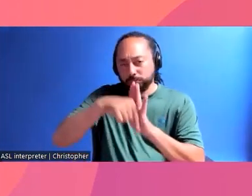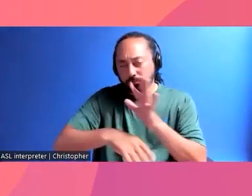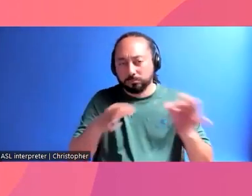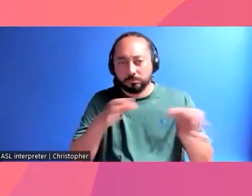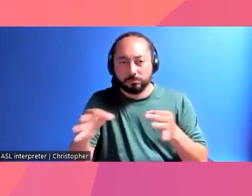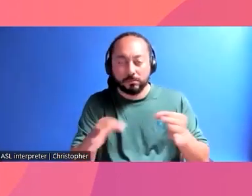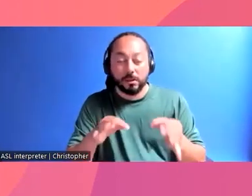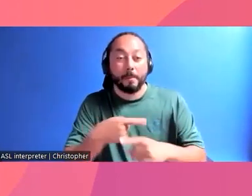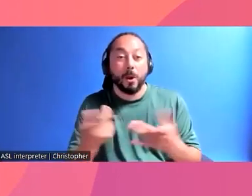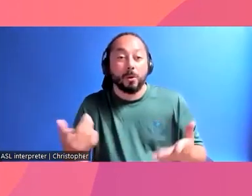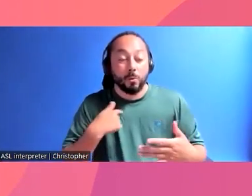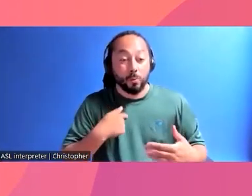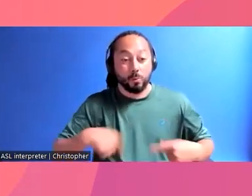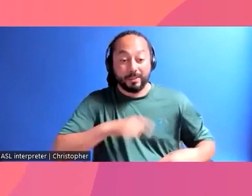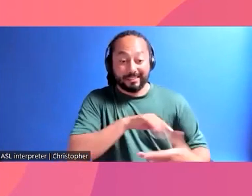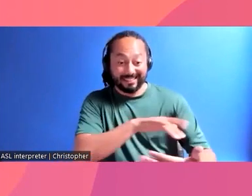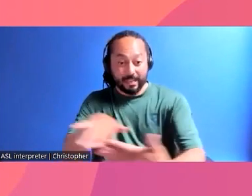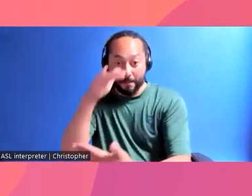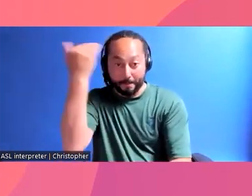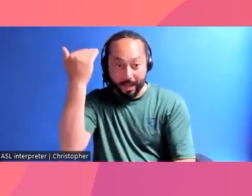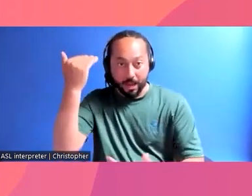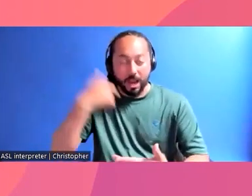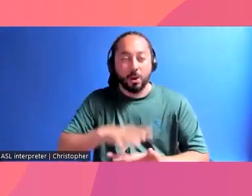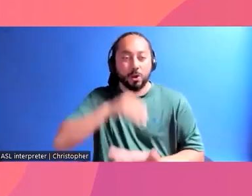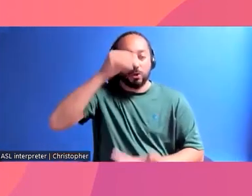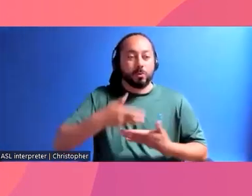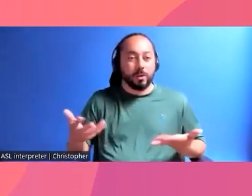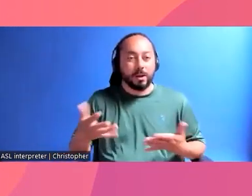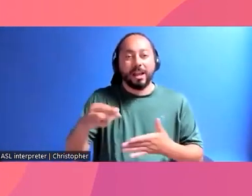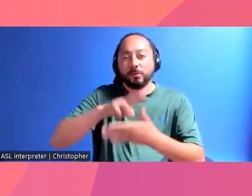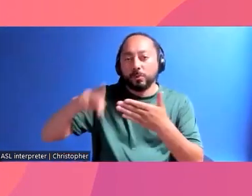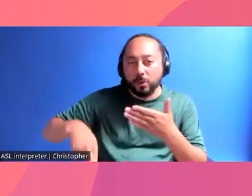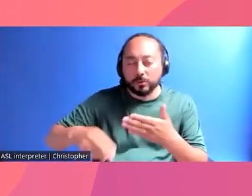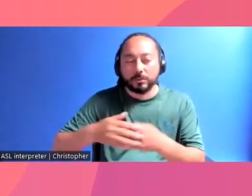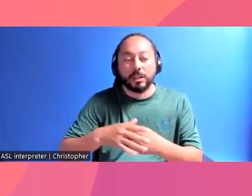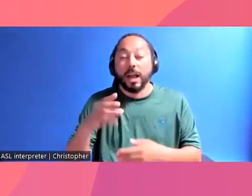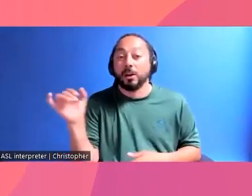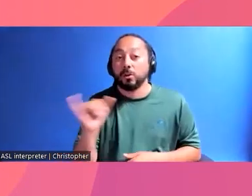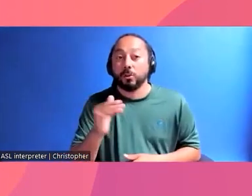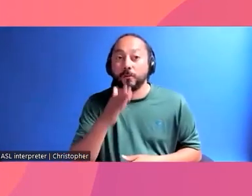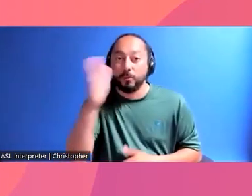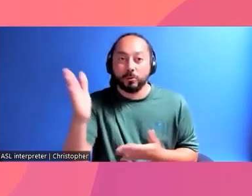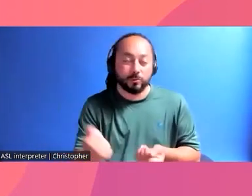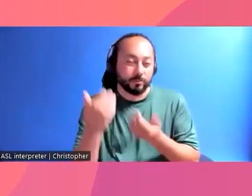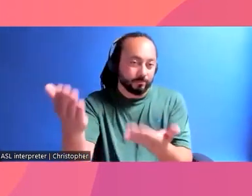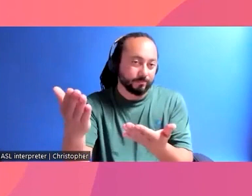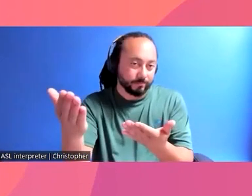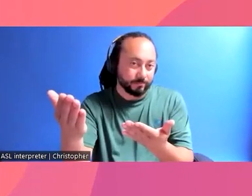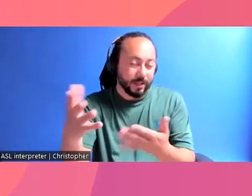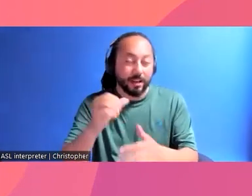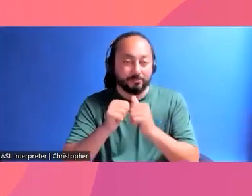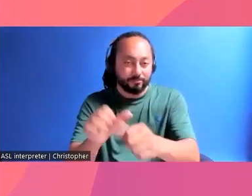we learned in these studies, the results, and future recommendations and ongoing work.